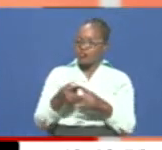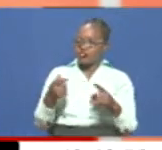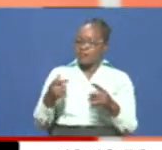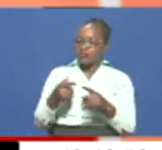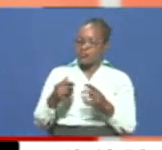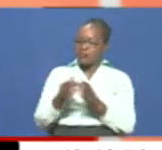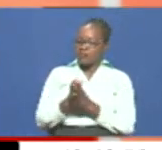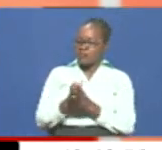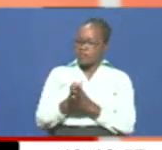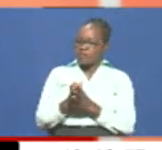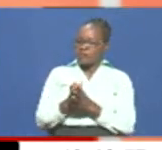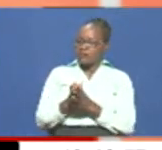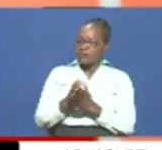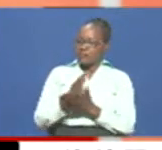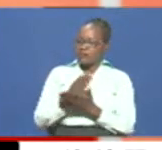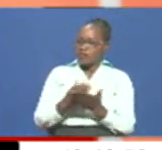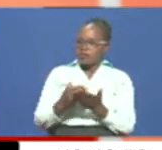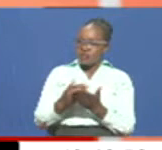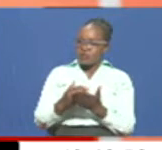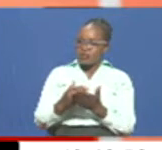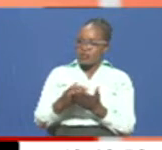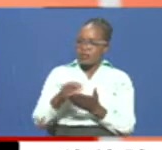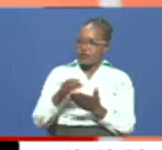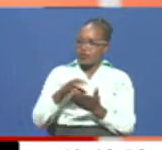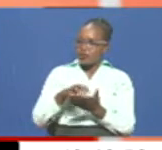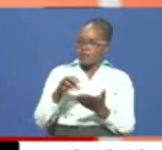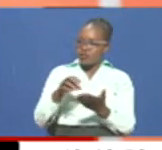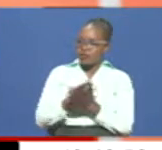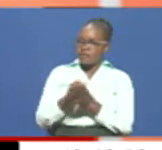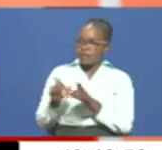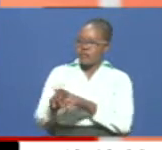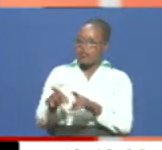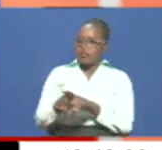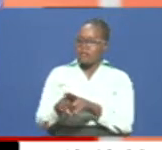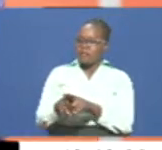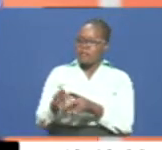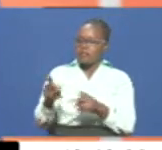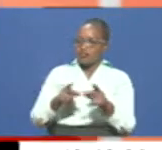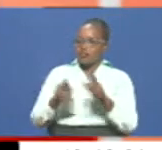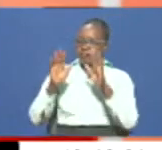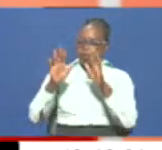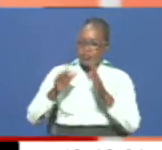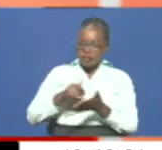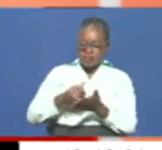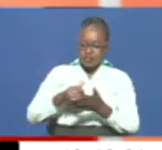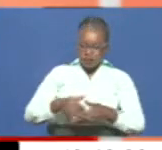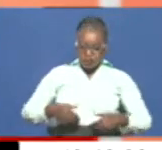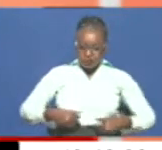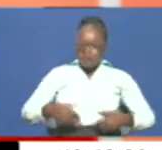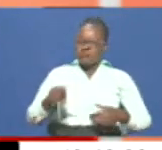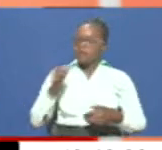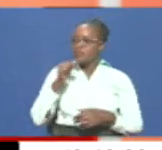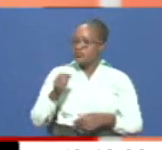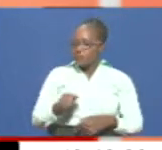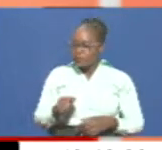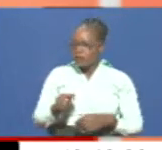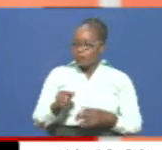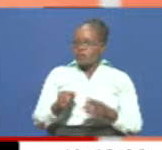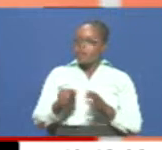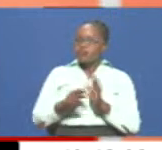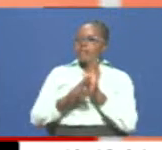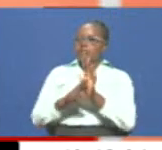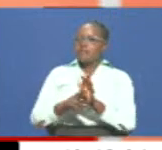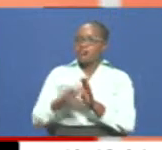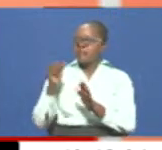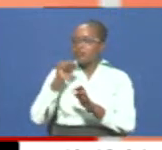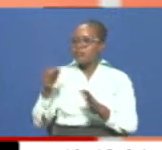and parcel. Inclusivity also is very critical to include young and old. And therefore, just to represent the old people, we had